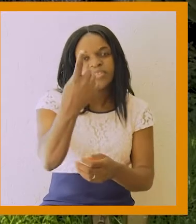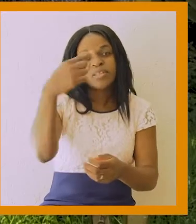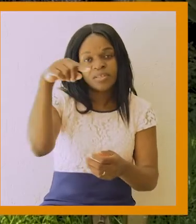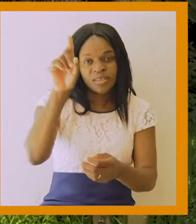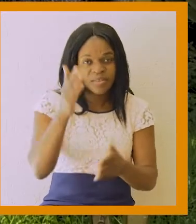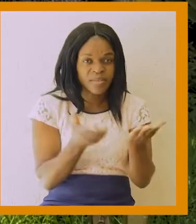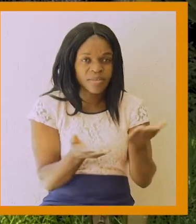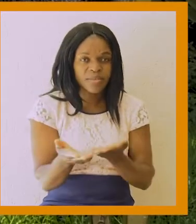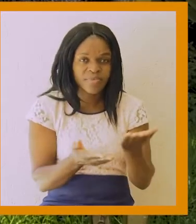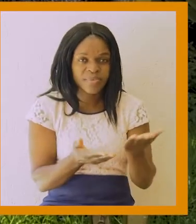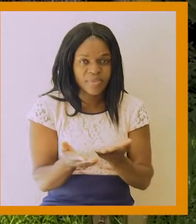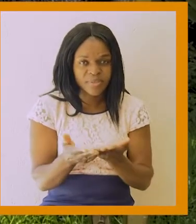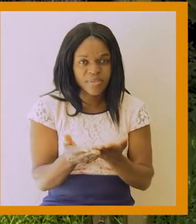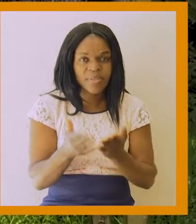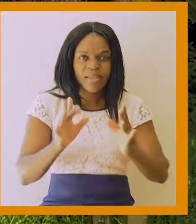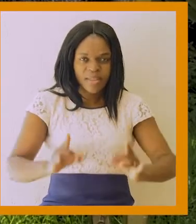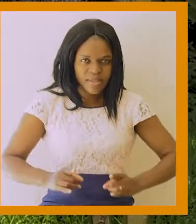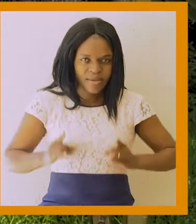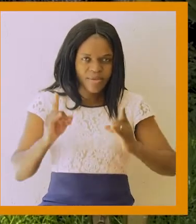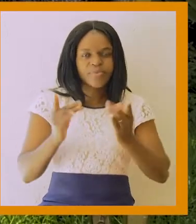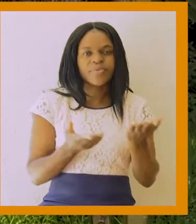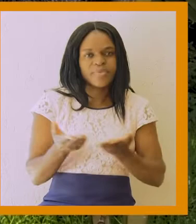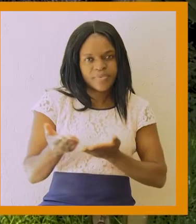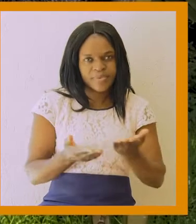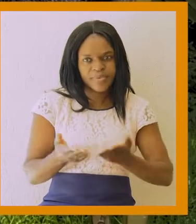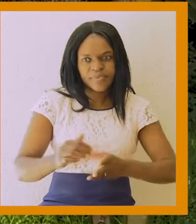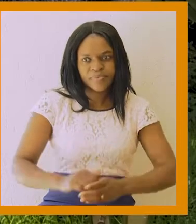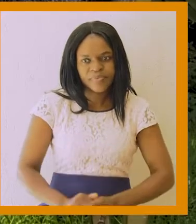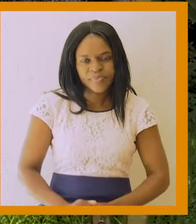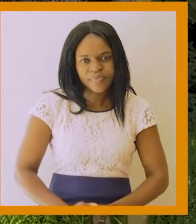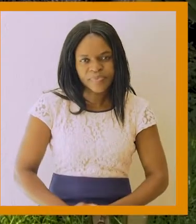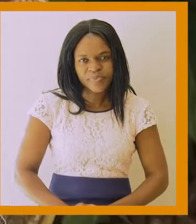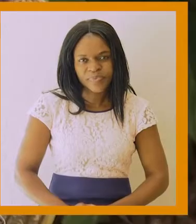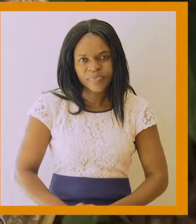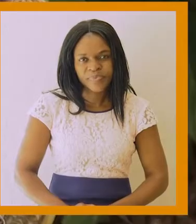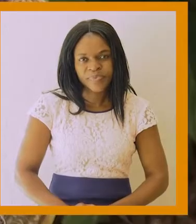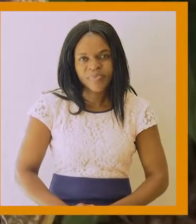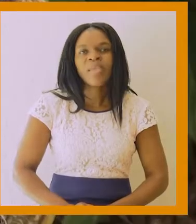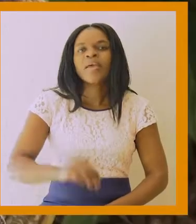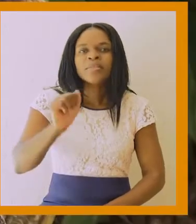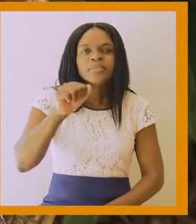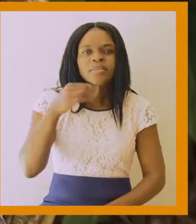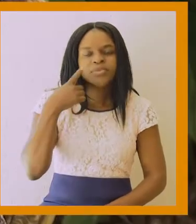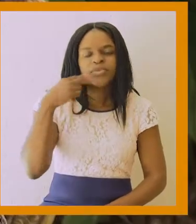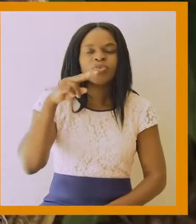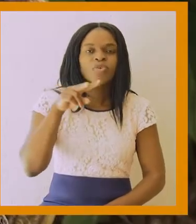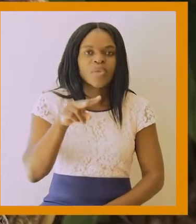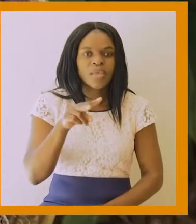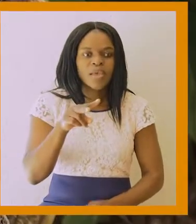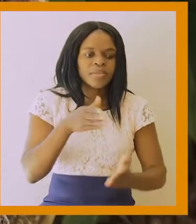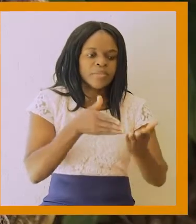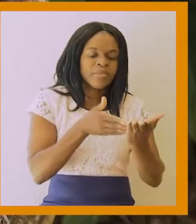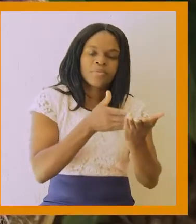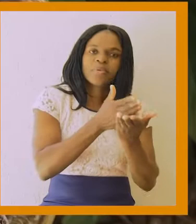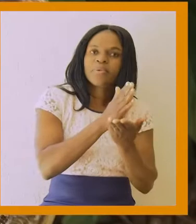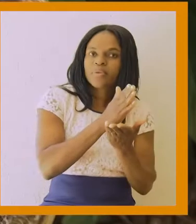receive the necessary services, especially the health services. Mm-hmm. But still looking at the